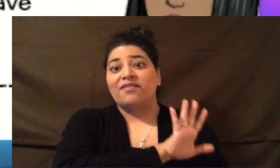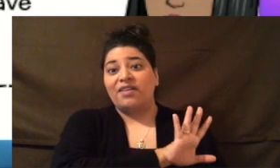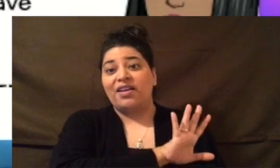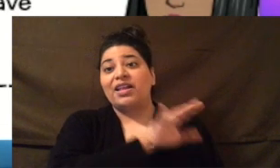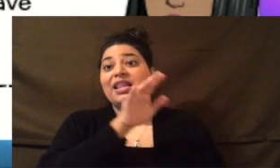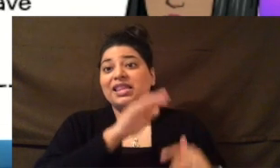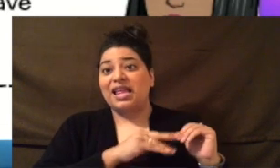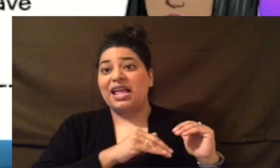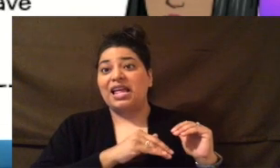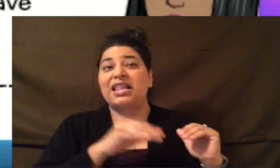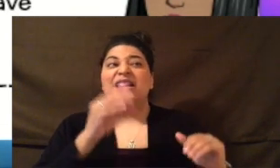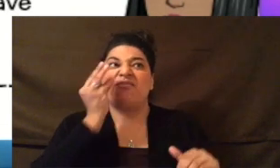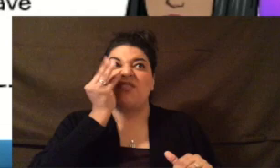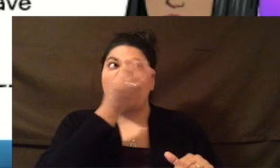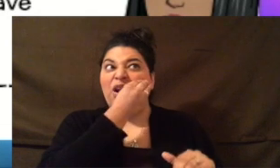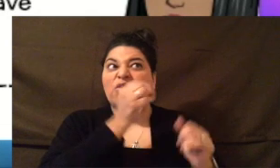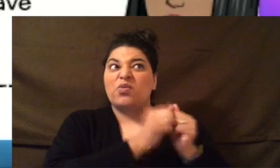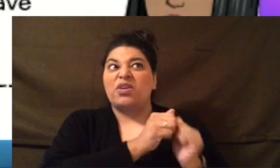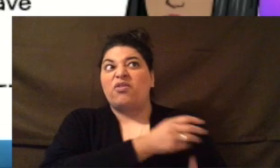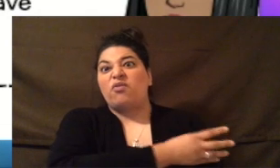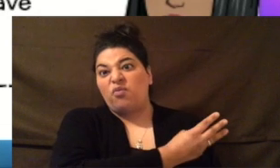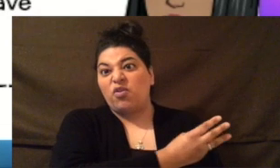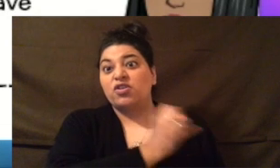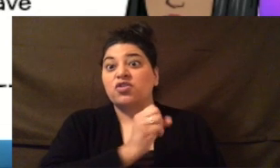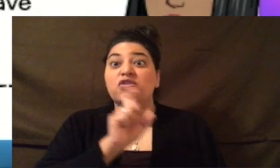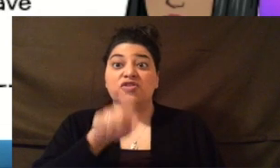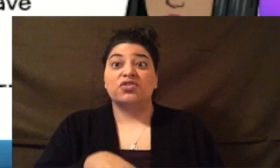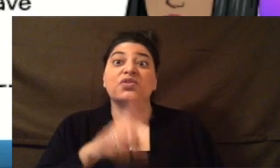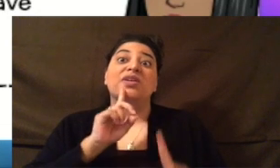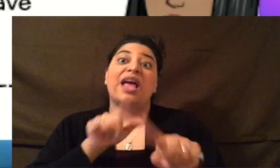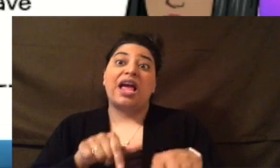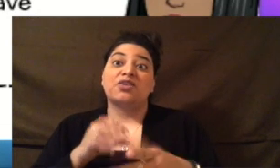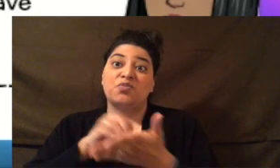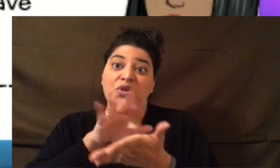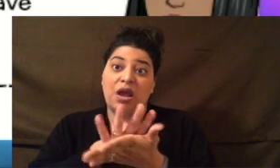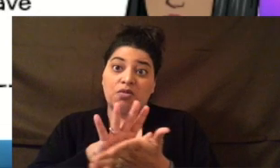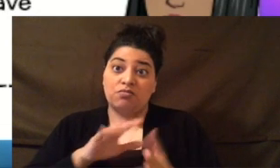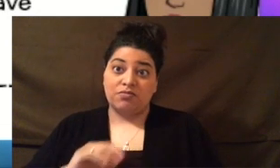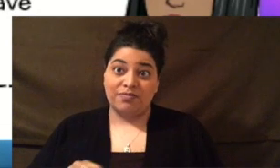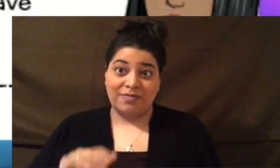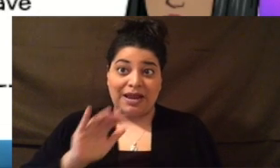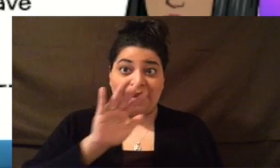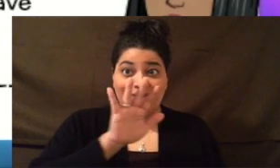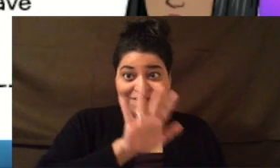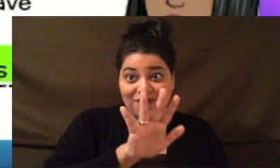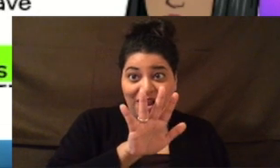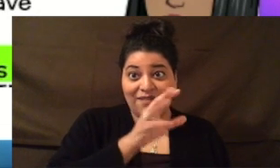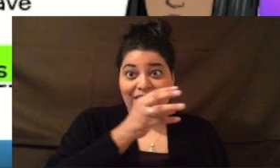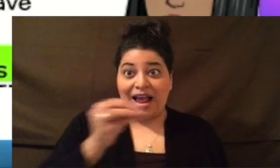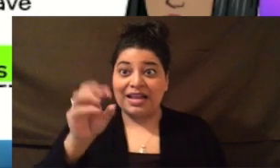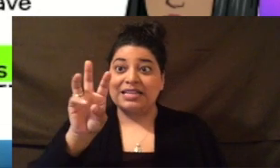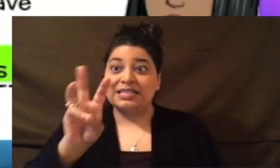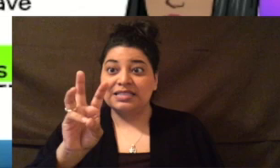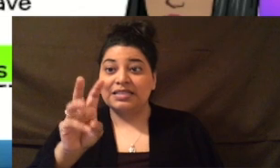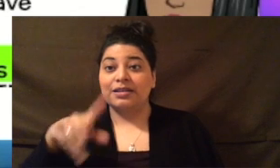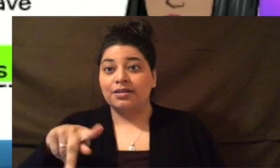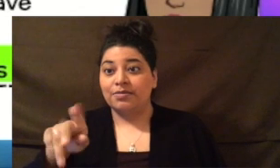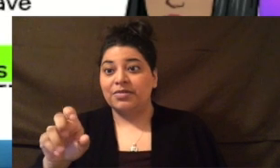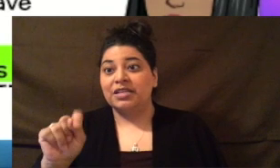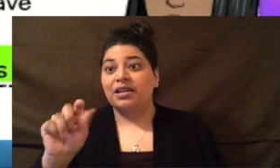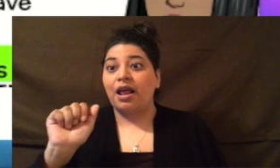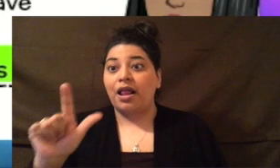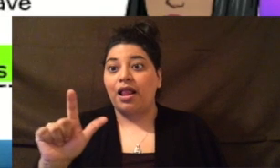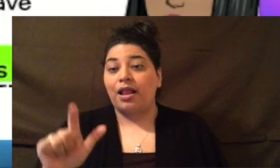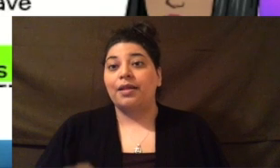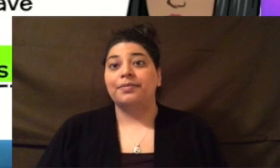5 petals than the flowers with only 4 petals. So your answer should be 5 petals and